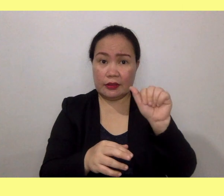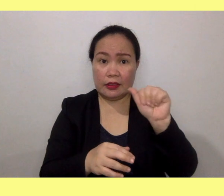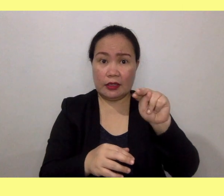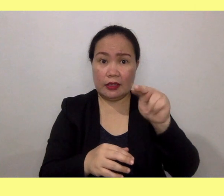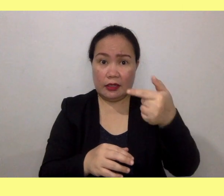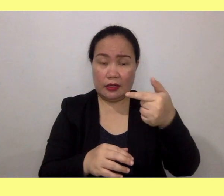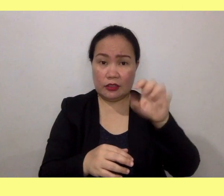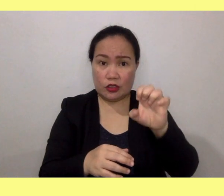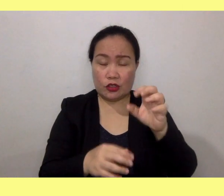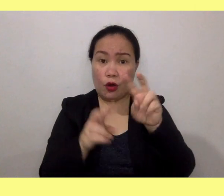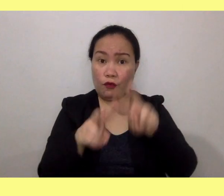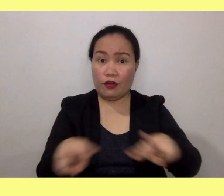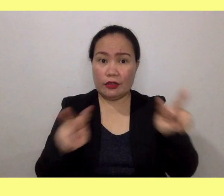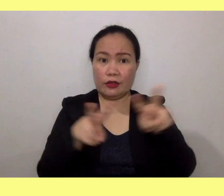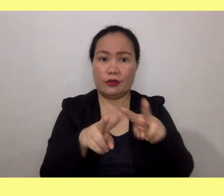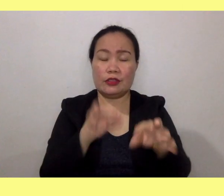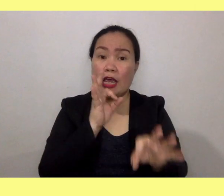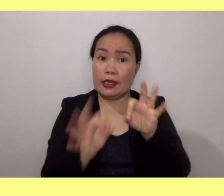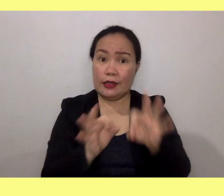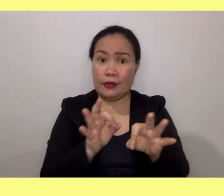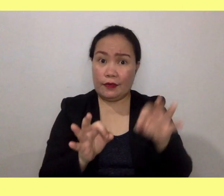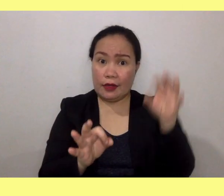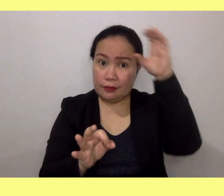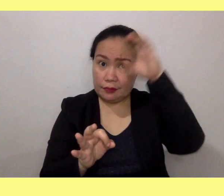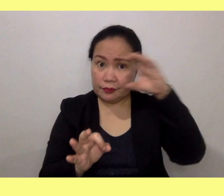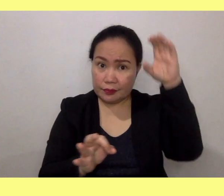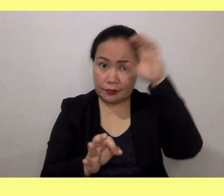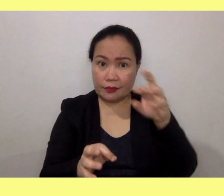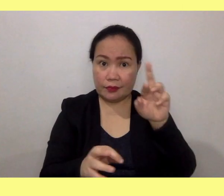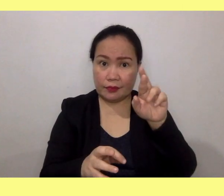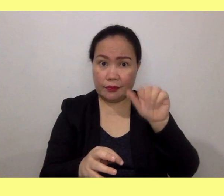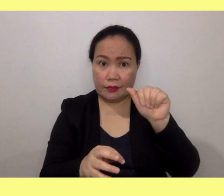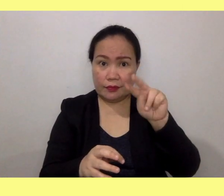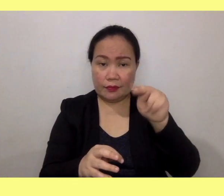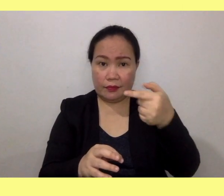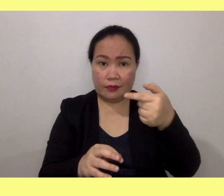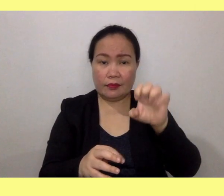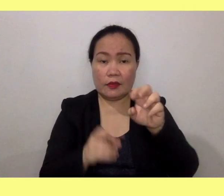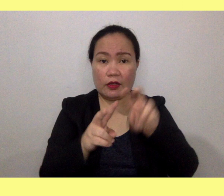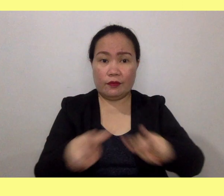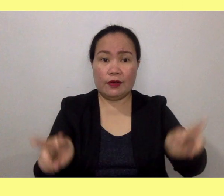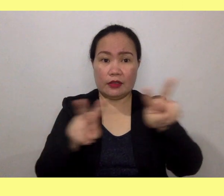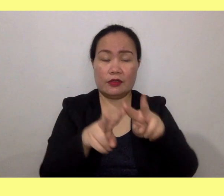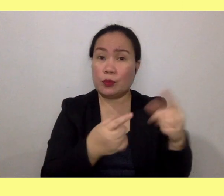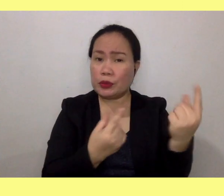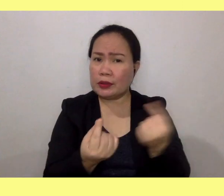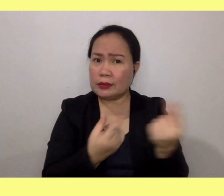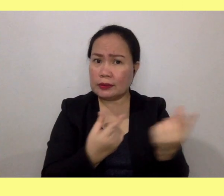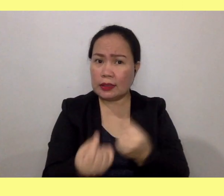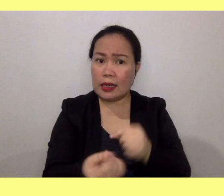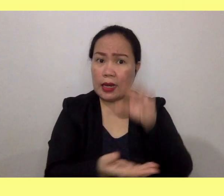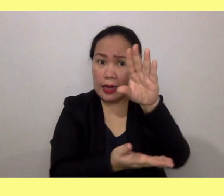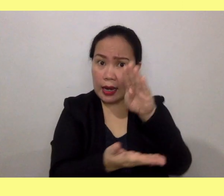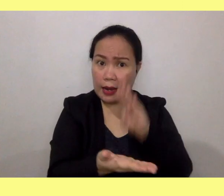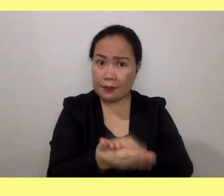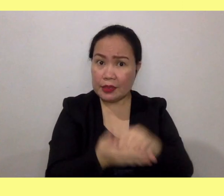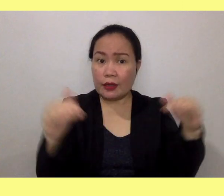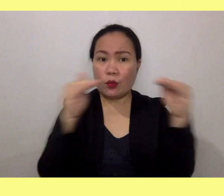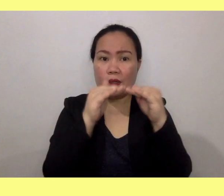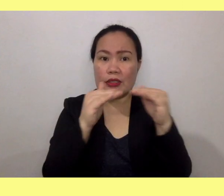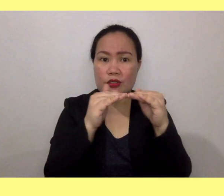dito? So, kapag ganito na ang hinahanap ay range of values, all you have to do is to copy